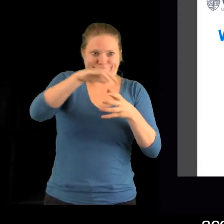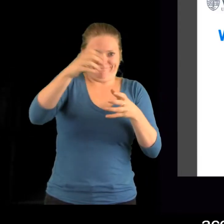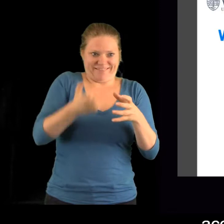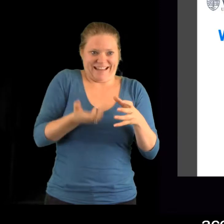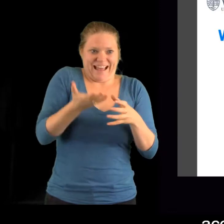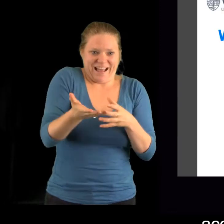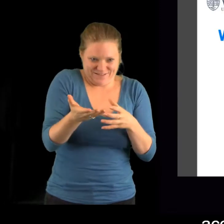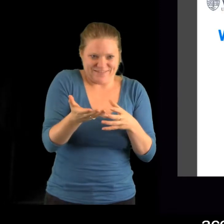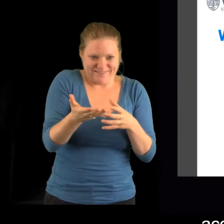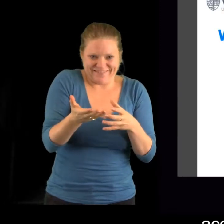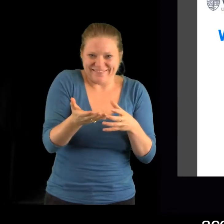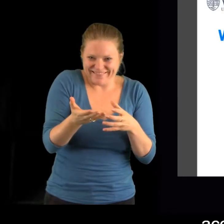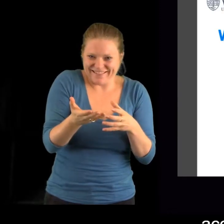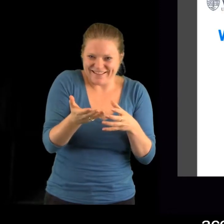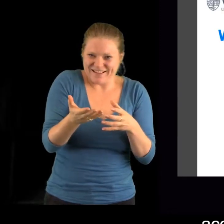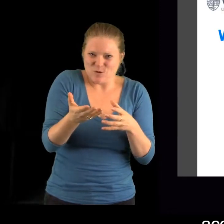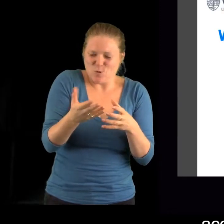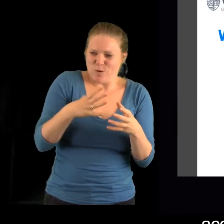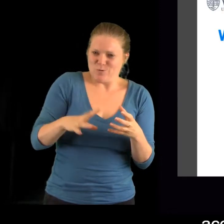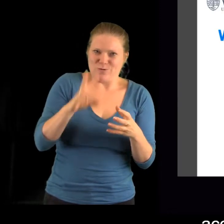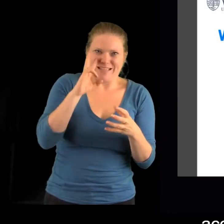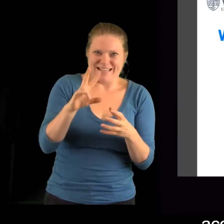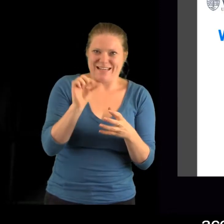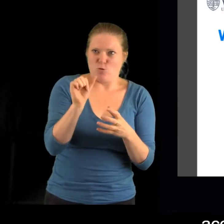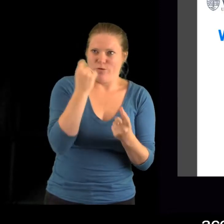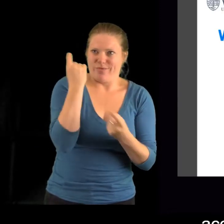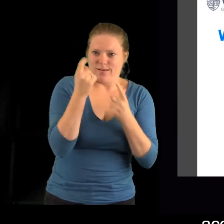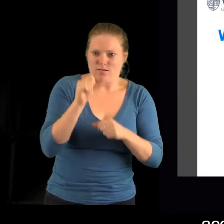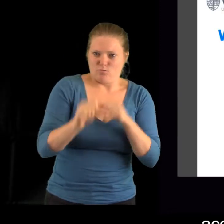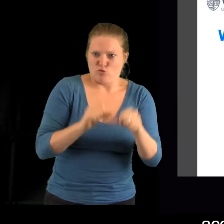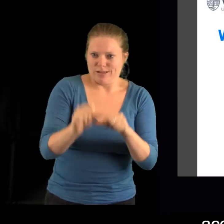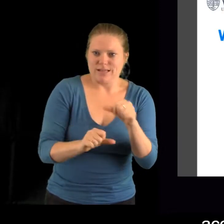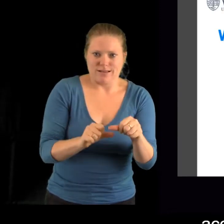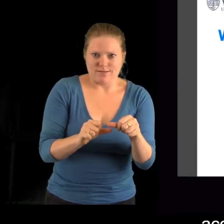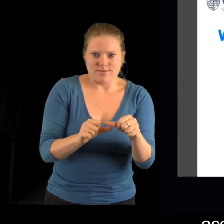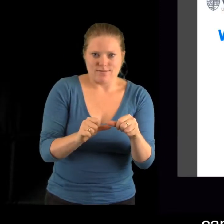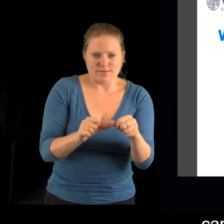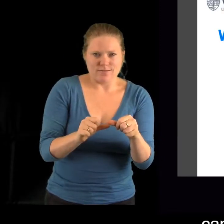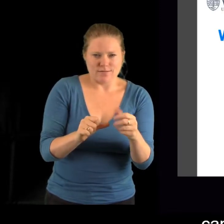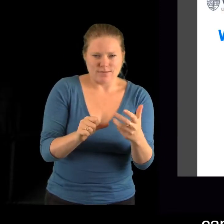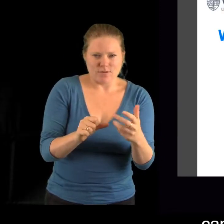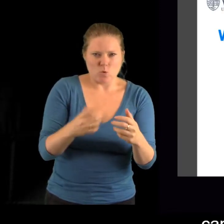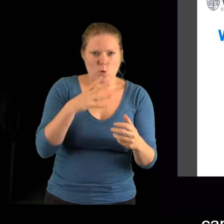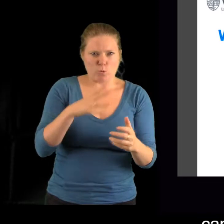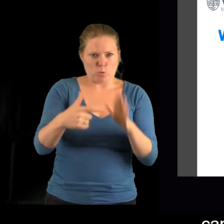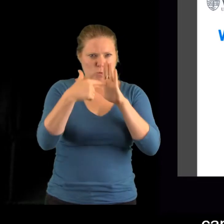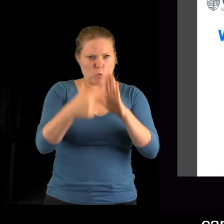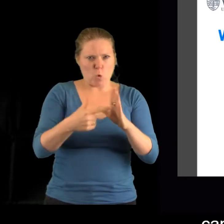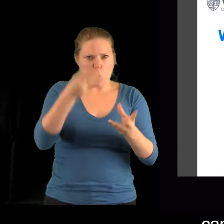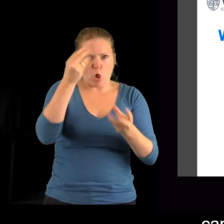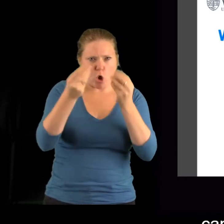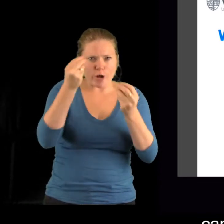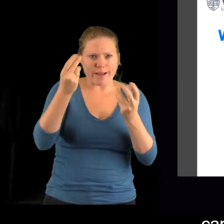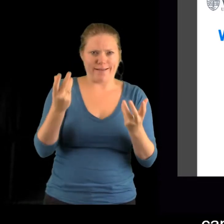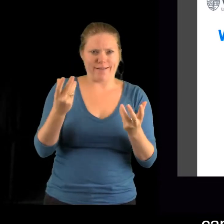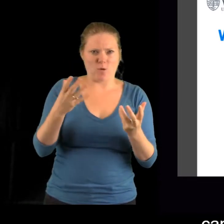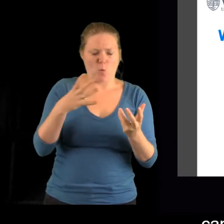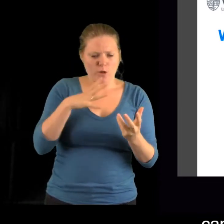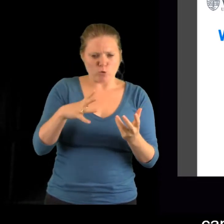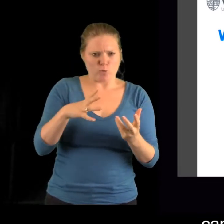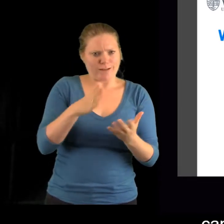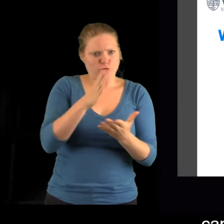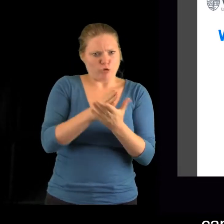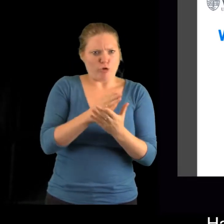grow. So whatever path that takes. So how can you make your thinking tangible? How can you bring these